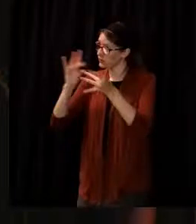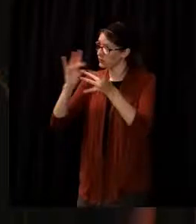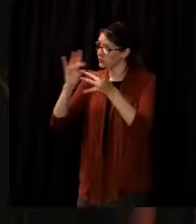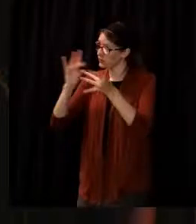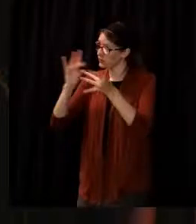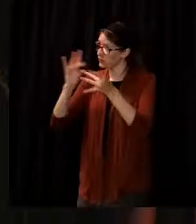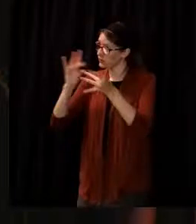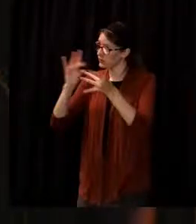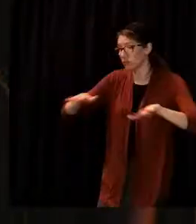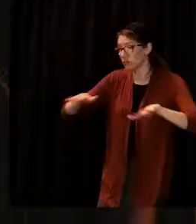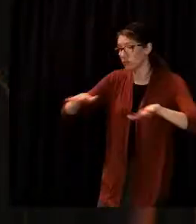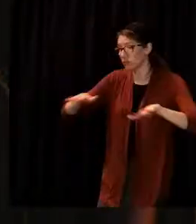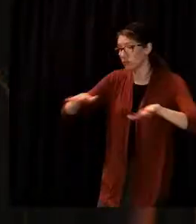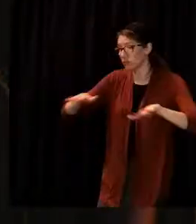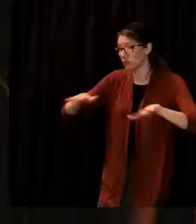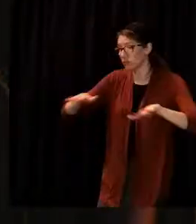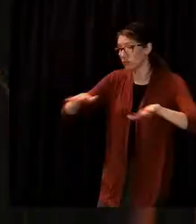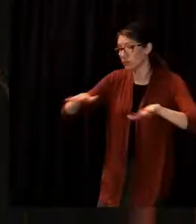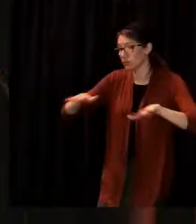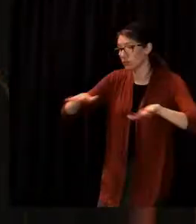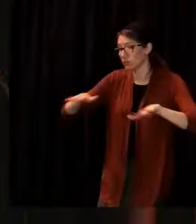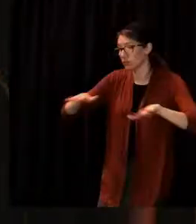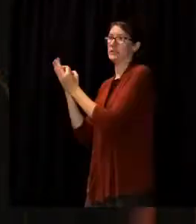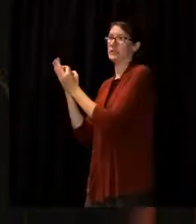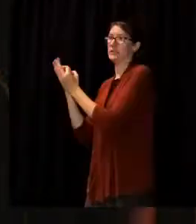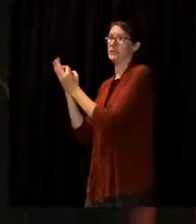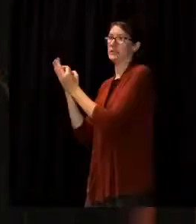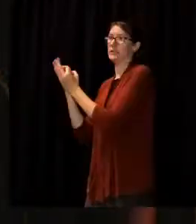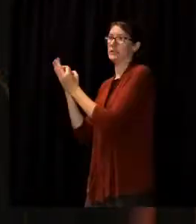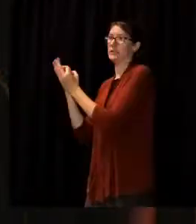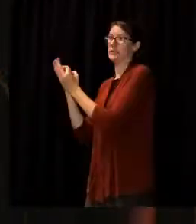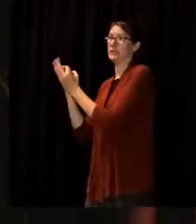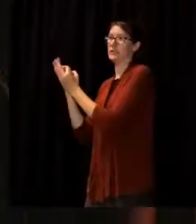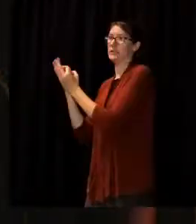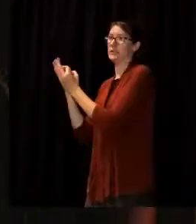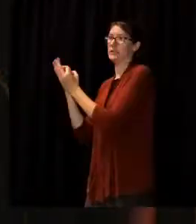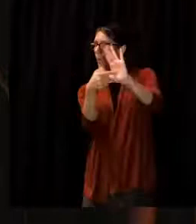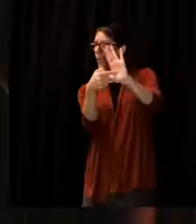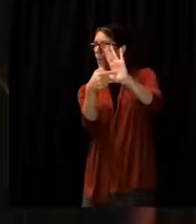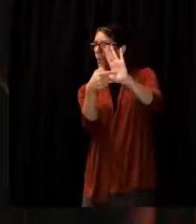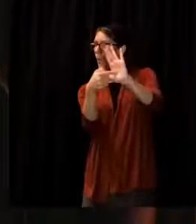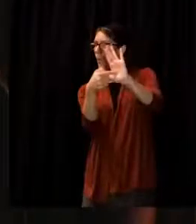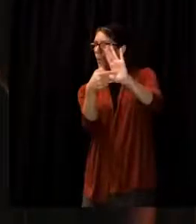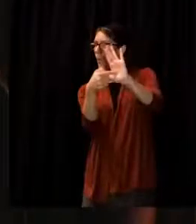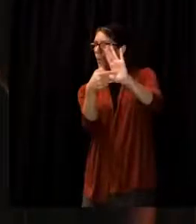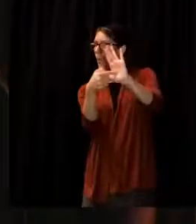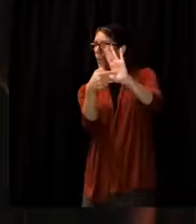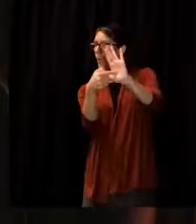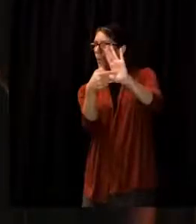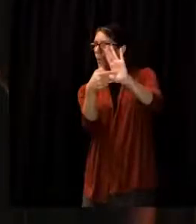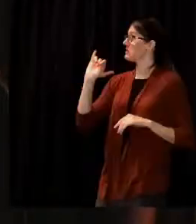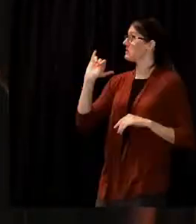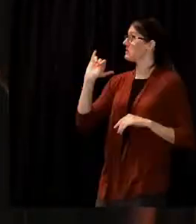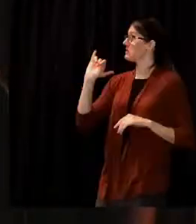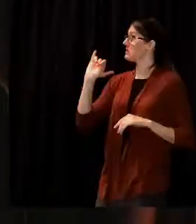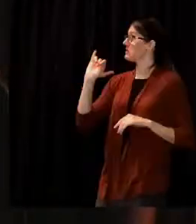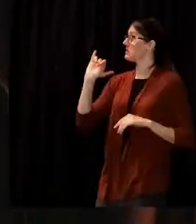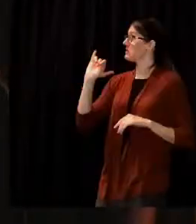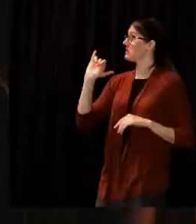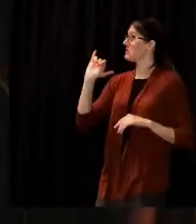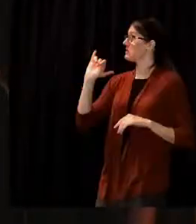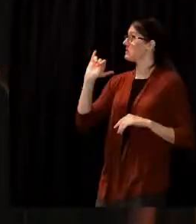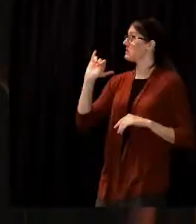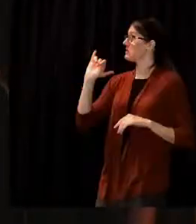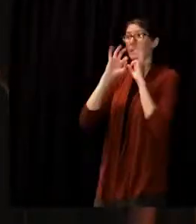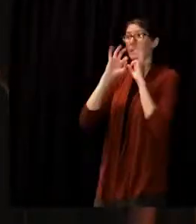about your families. And let that be in some way sort of a beacon on the hill, if you will, that people know this church cares about families